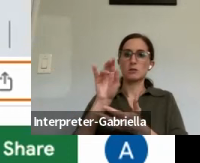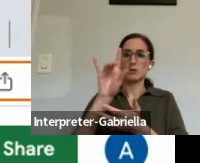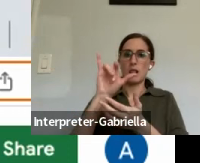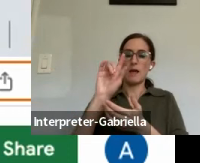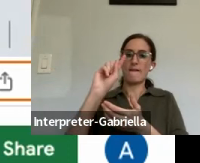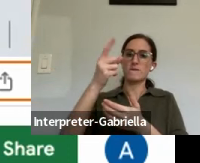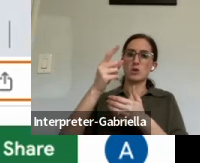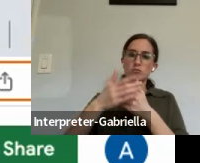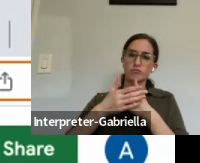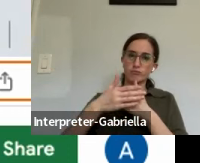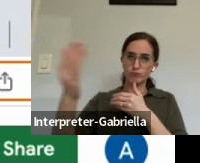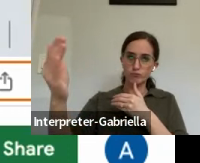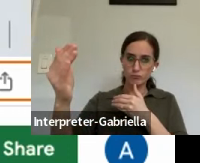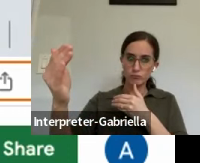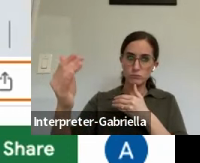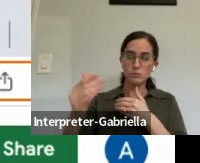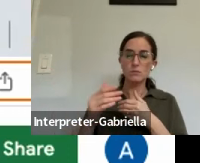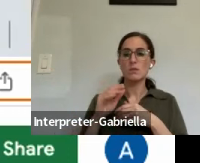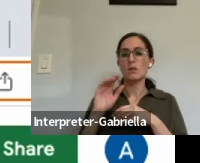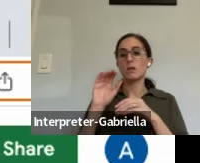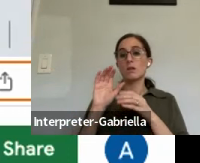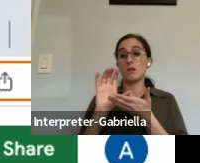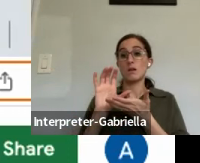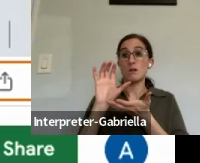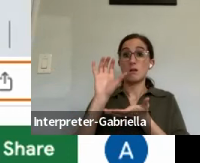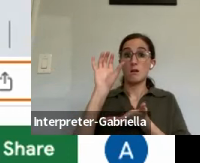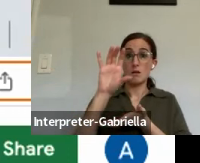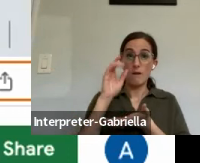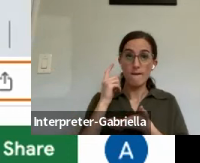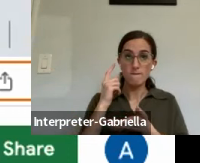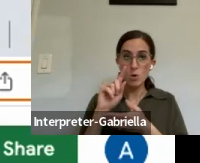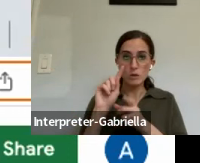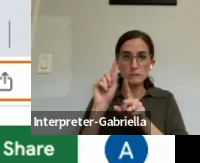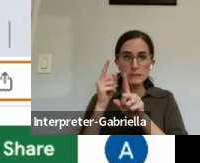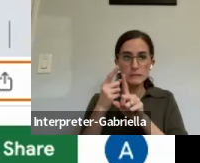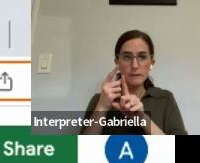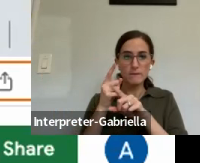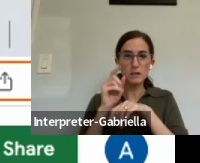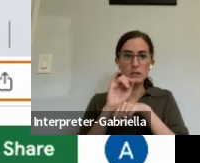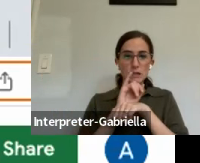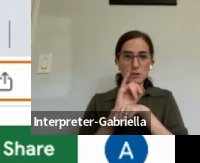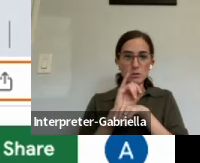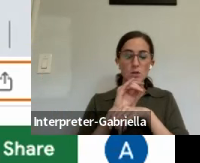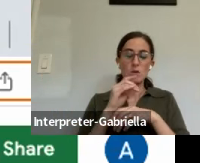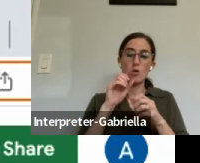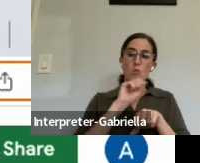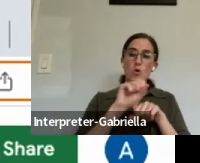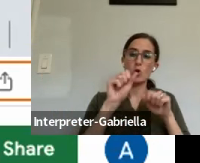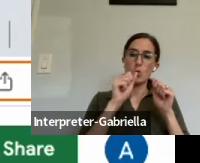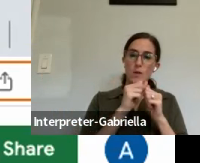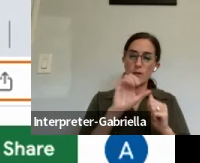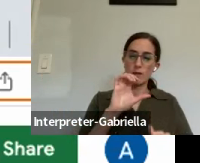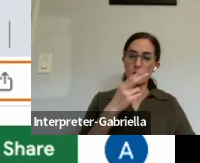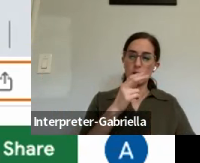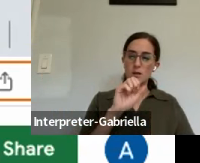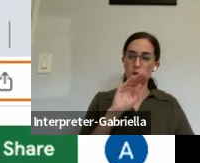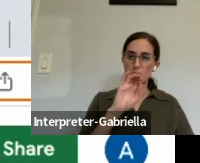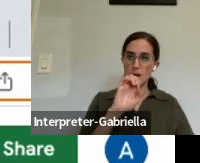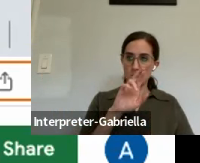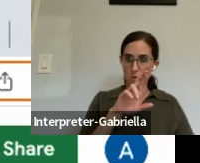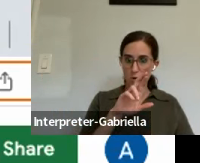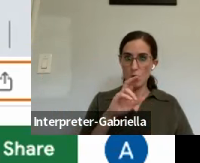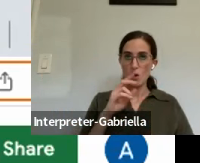focused on specific industry sectors throughout the county. We work with the chambers with some of their apprenticeship programs, which are